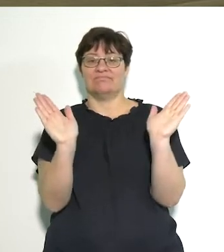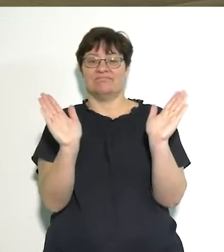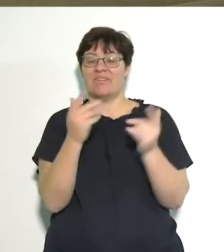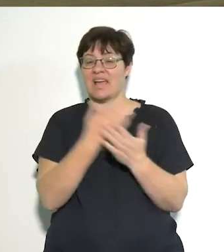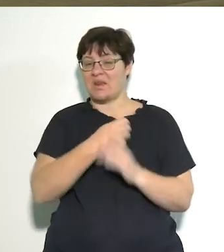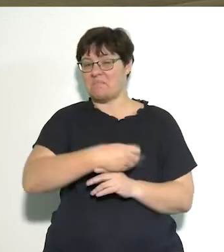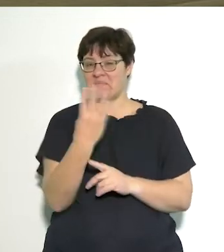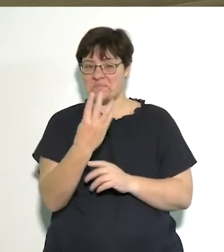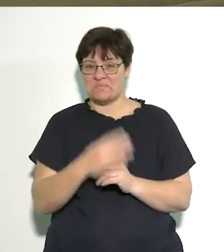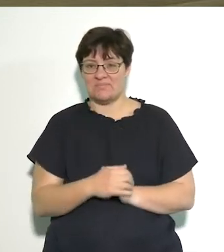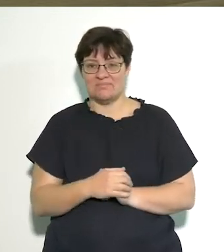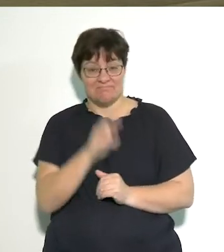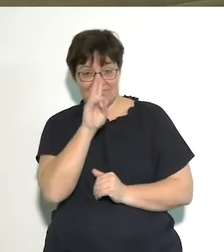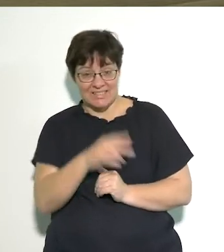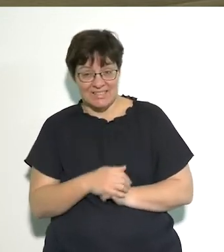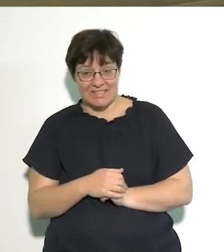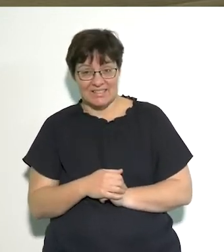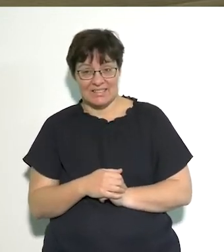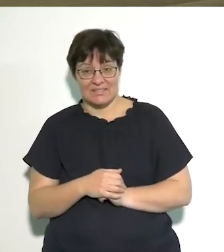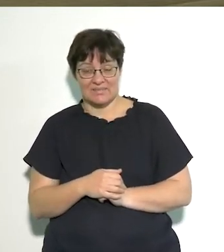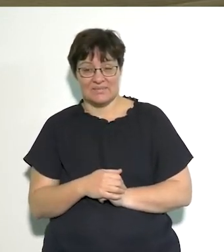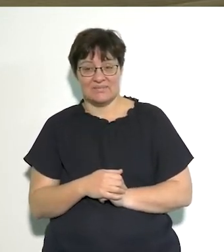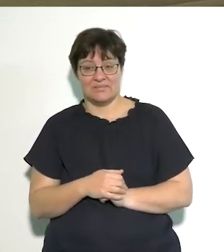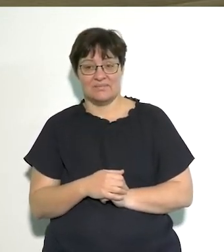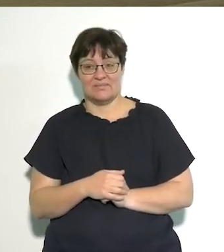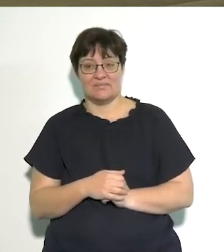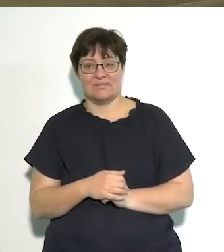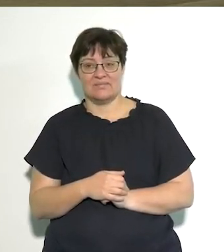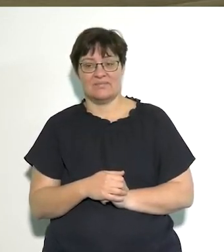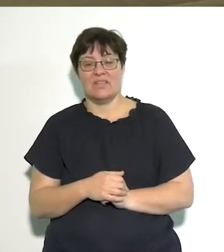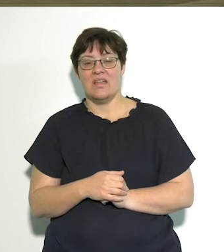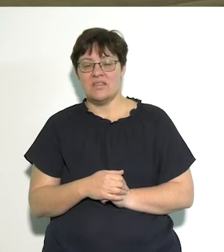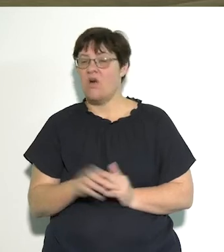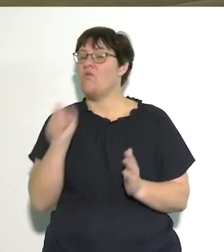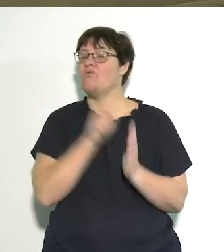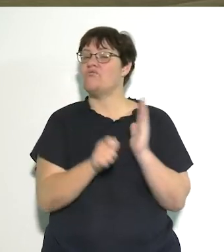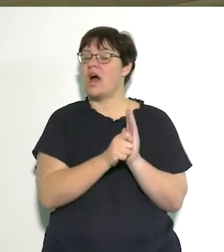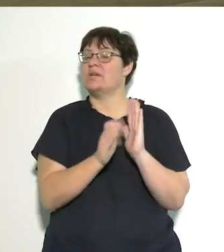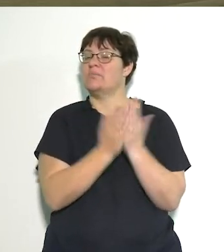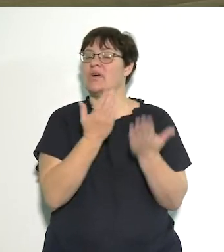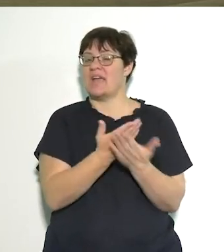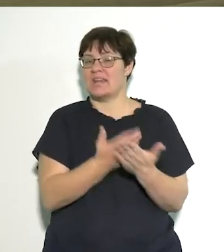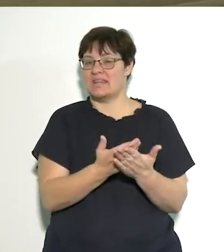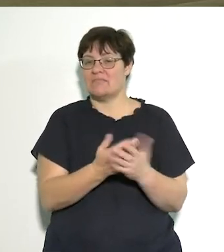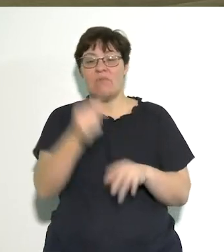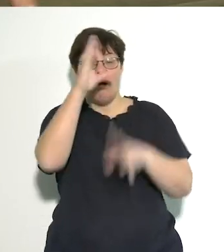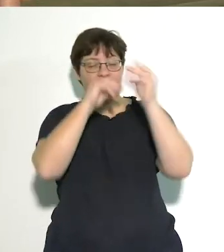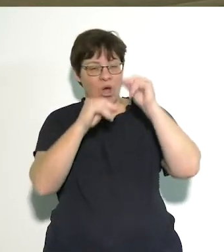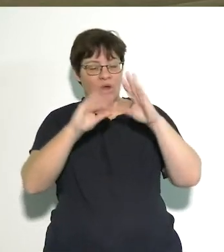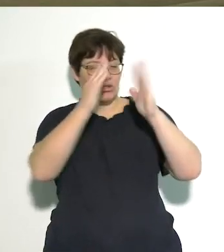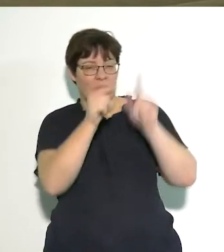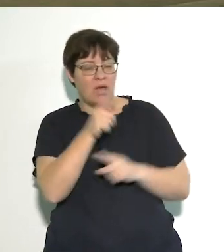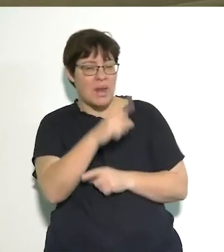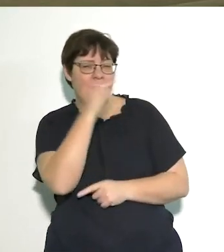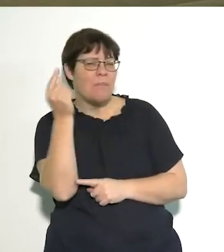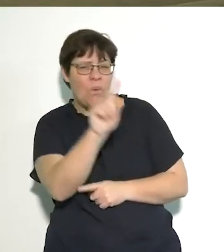out. Can you see that? And now you can write in your book. I mean, these, we're learning about shapes, so we